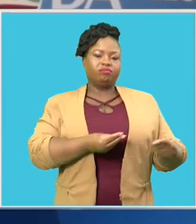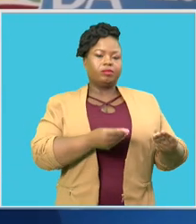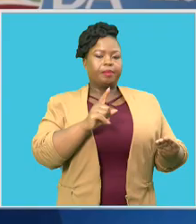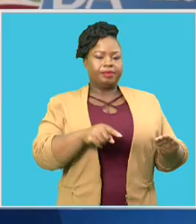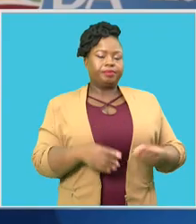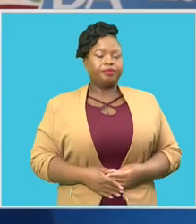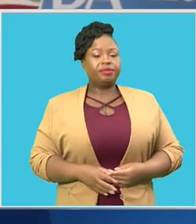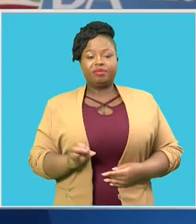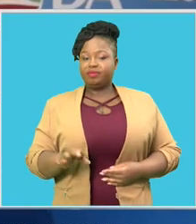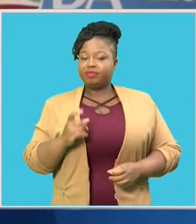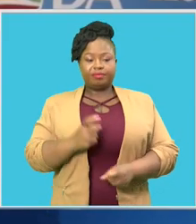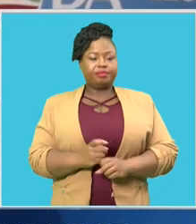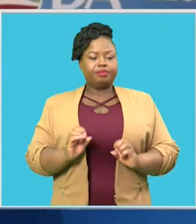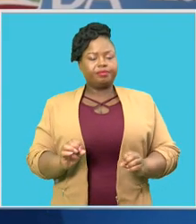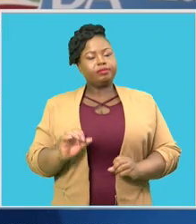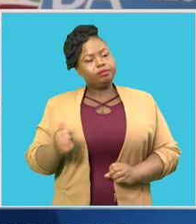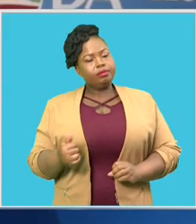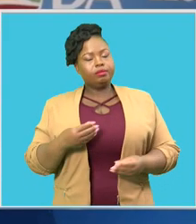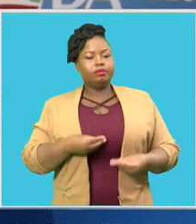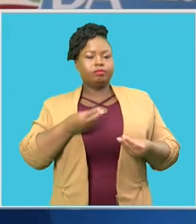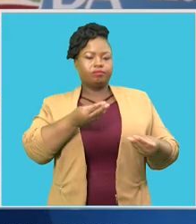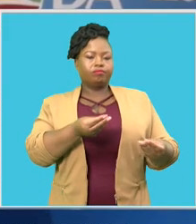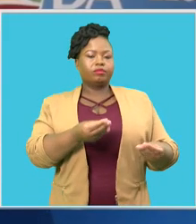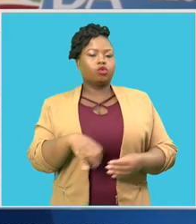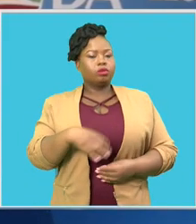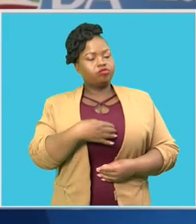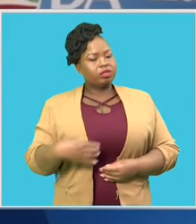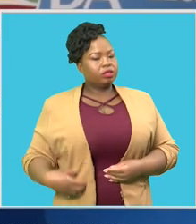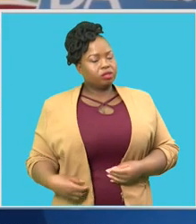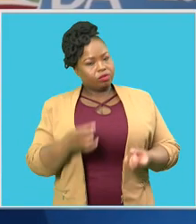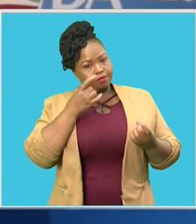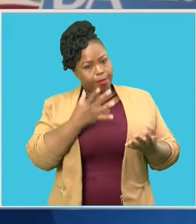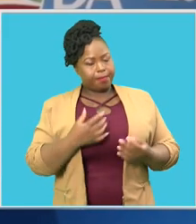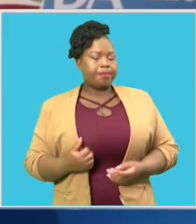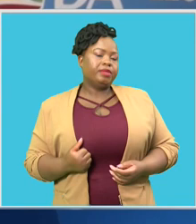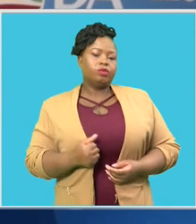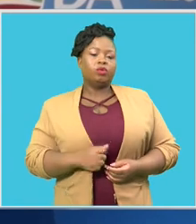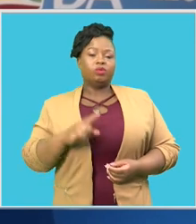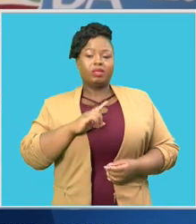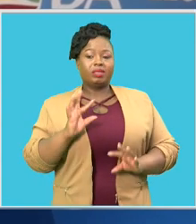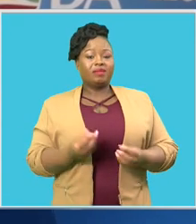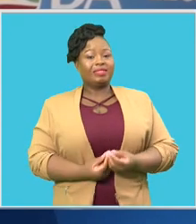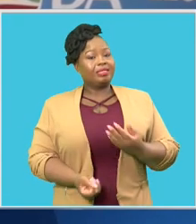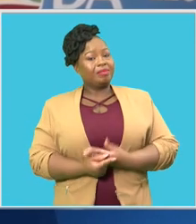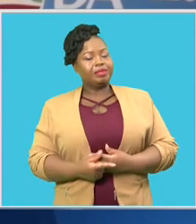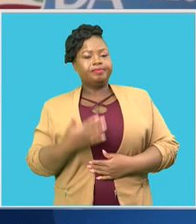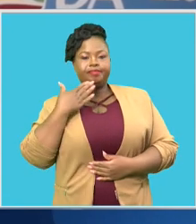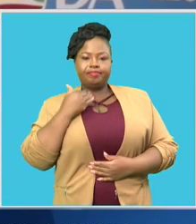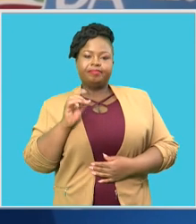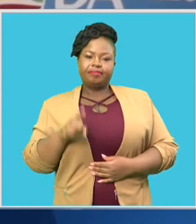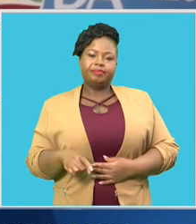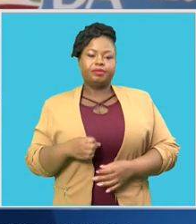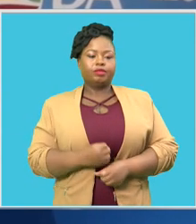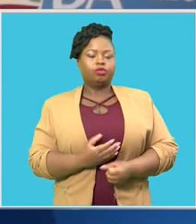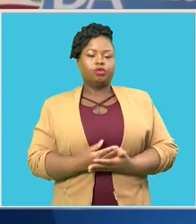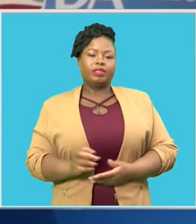going to then take our dossiers, we're going to then put these in front of the presidents and say, this is what has been coming. Can you then ensure that